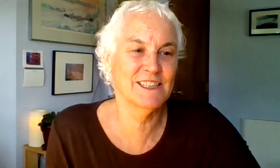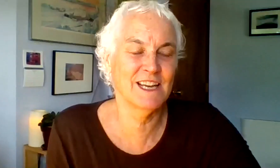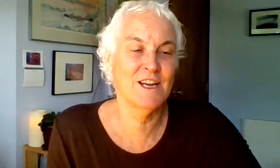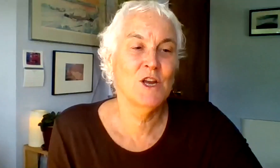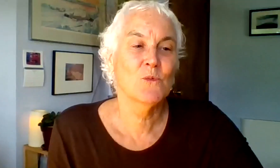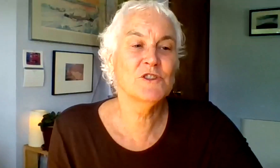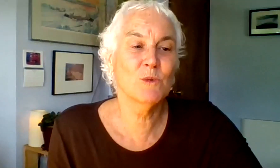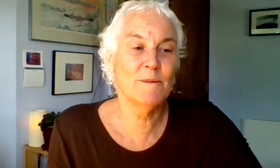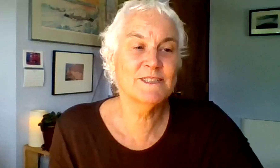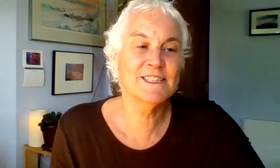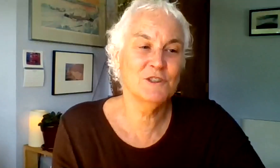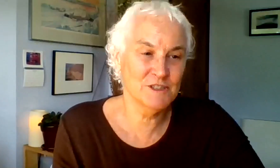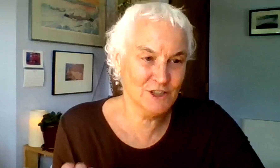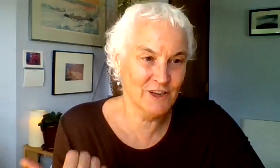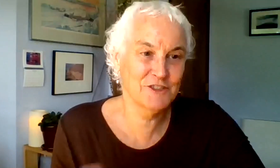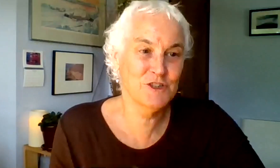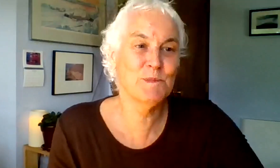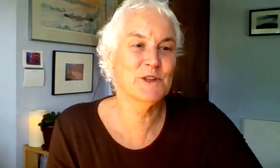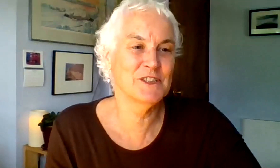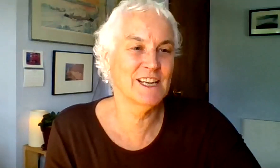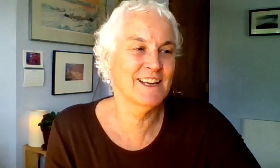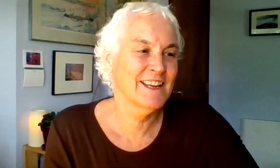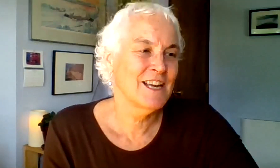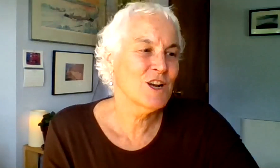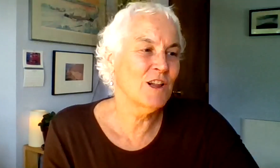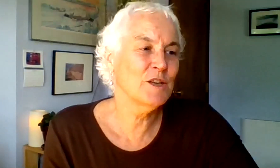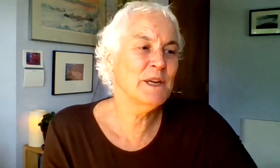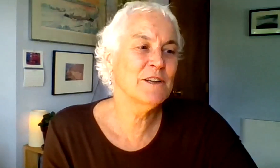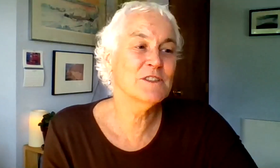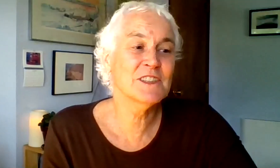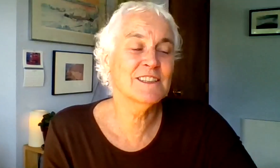Czech person today, Rachel Robinson, who is our interpreter today,